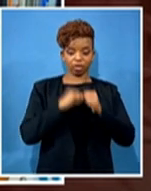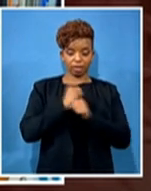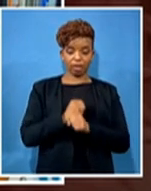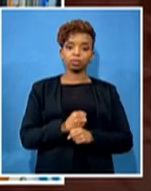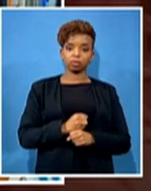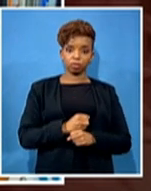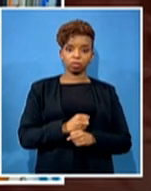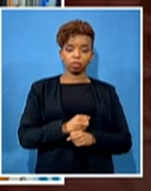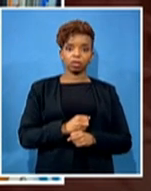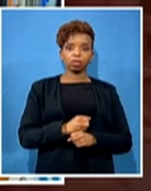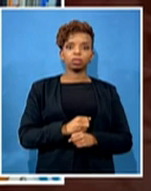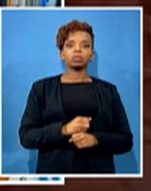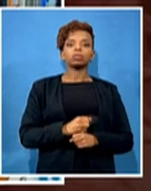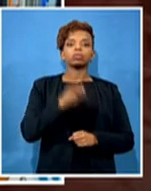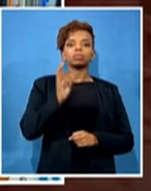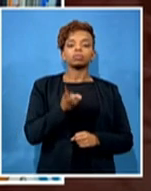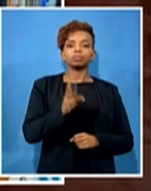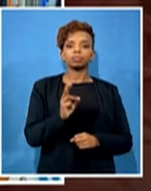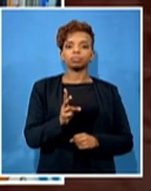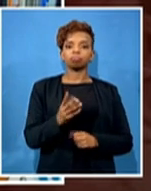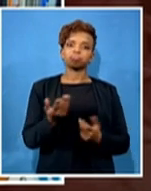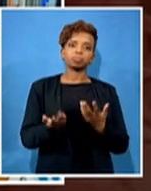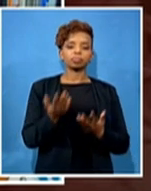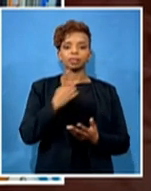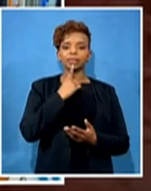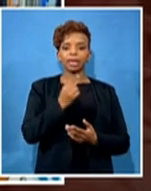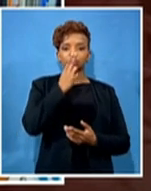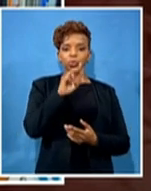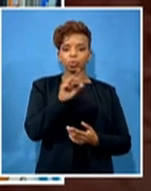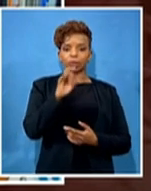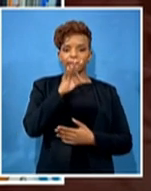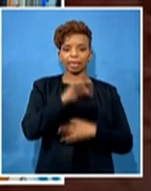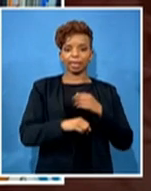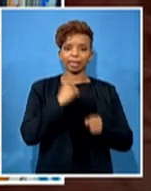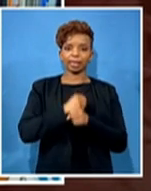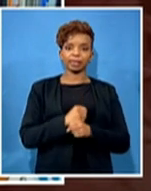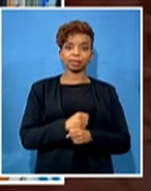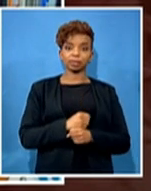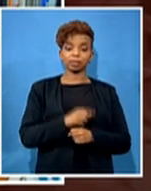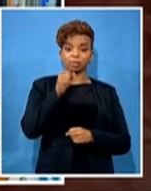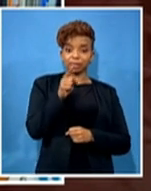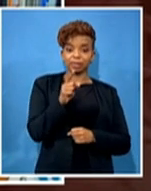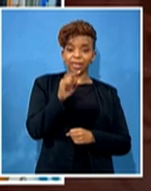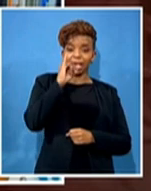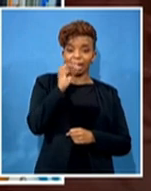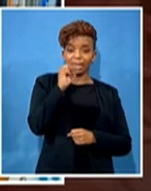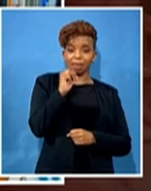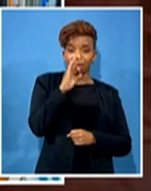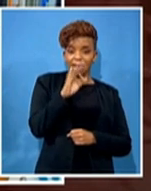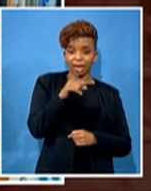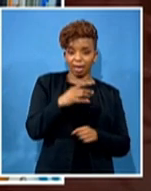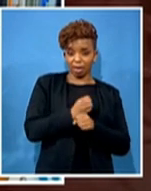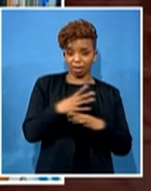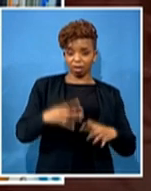in the next 2-3 years. And that's not the IMF's fault or anything else. That comes from COVID-19, the